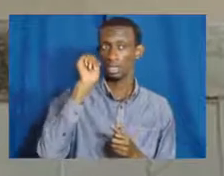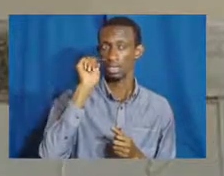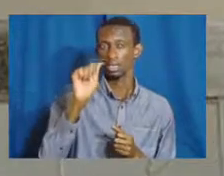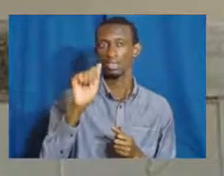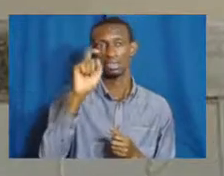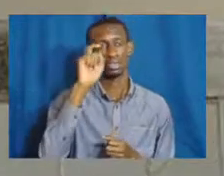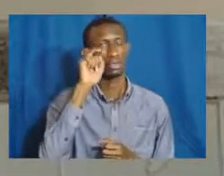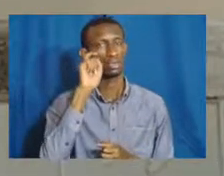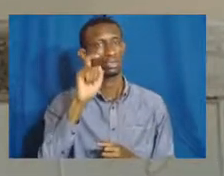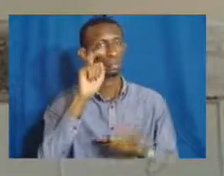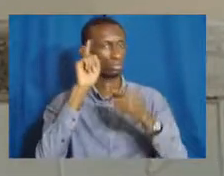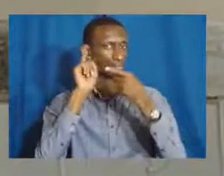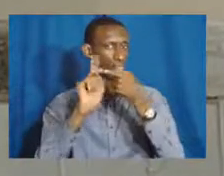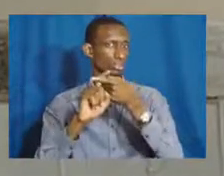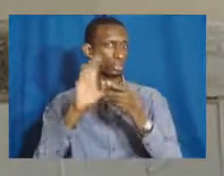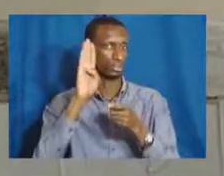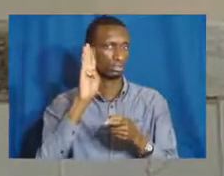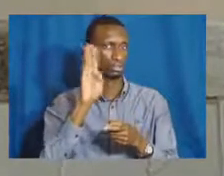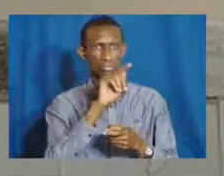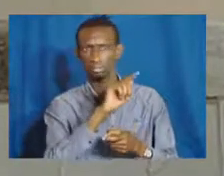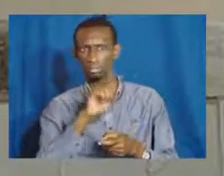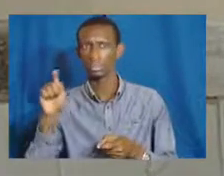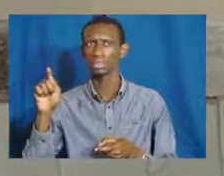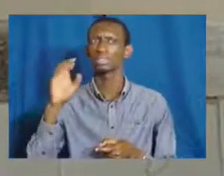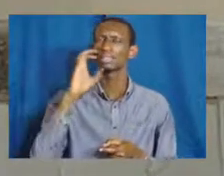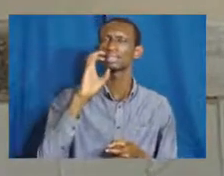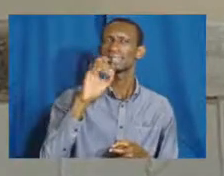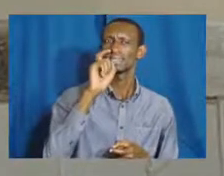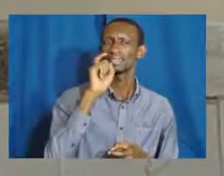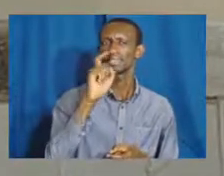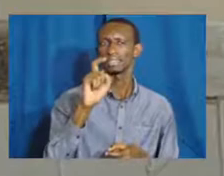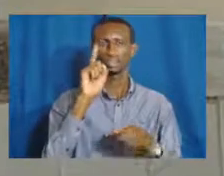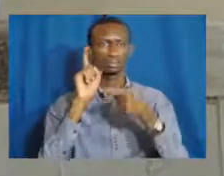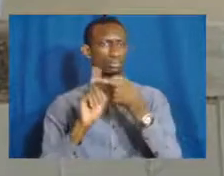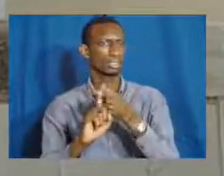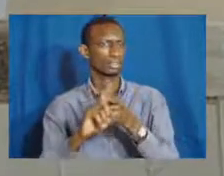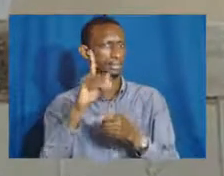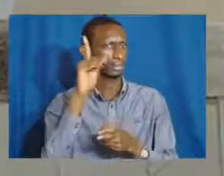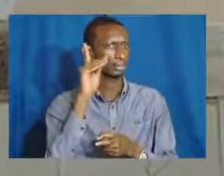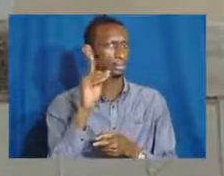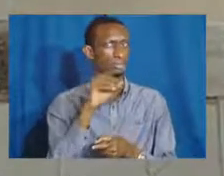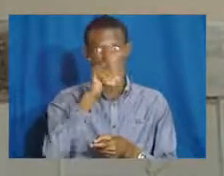AX plus B divided by CX plus D, which is